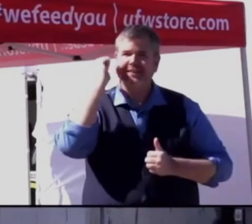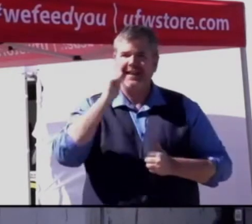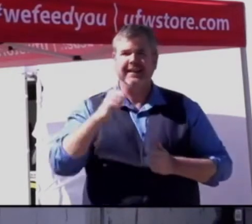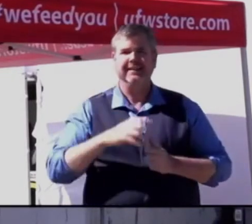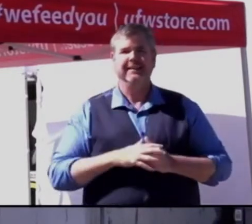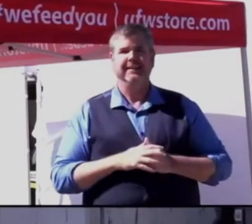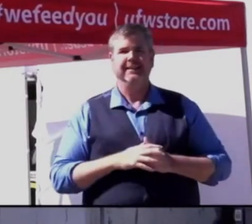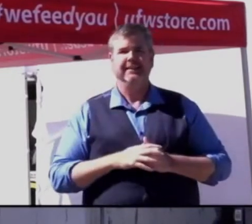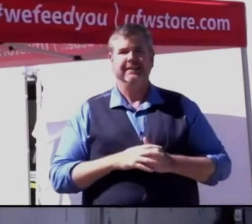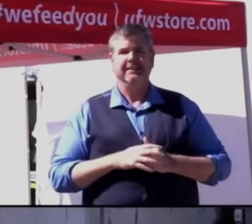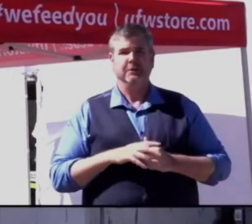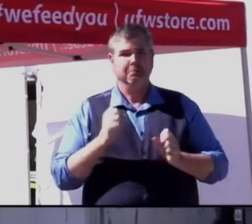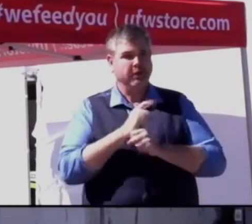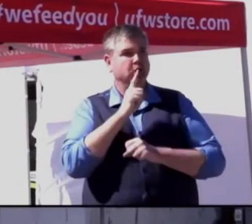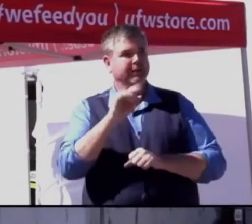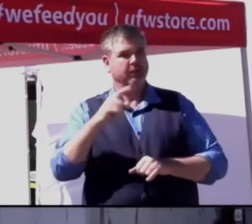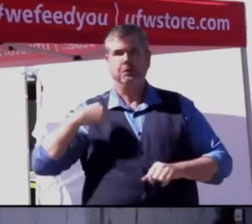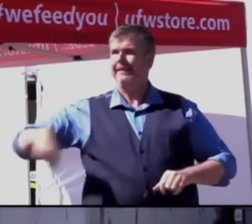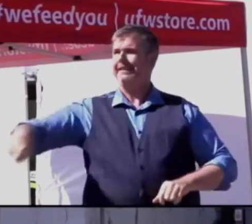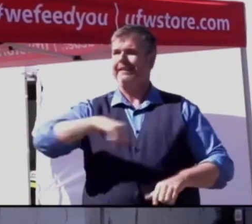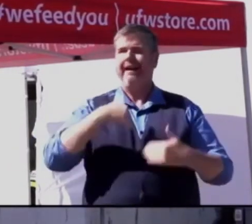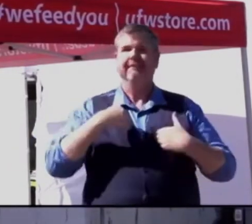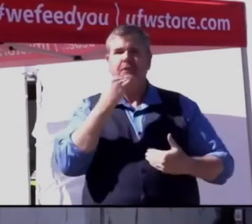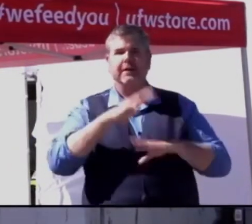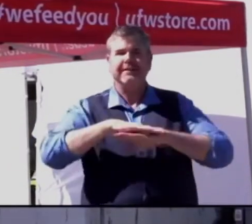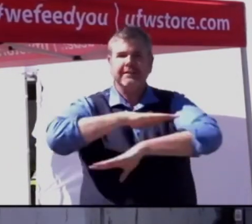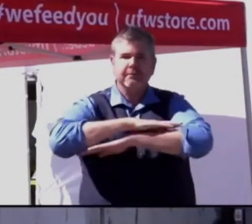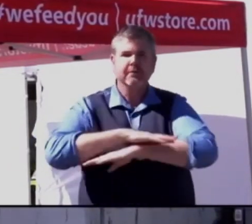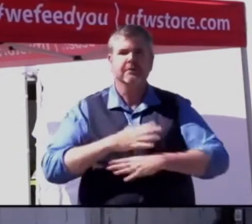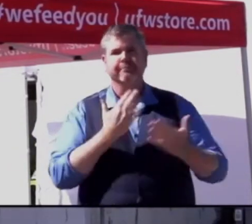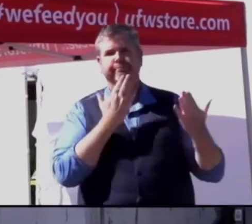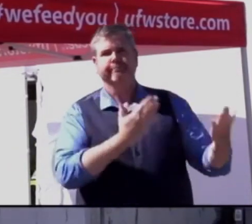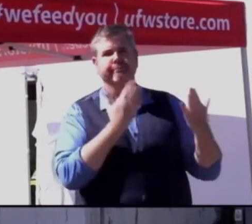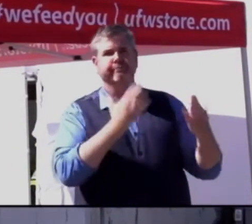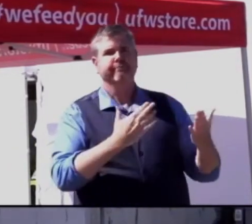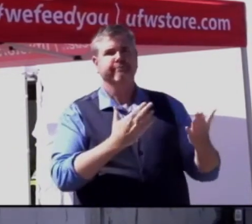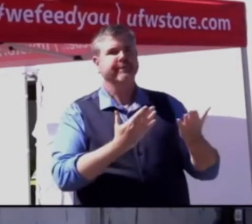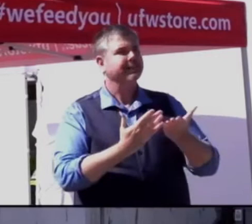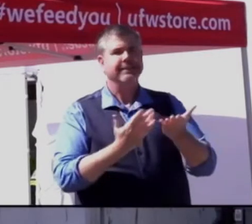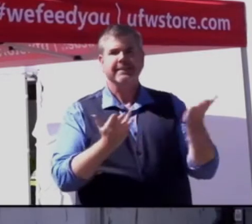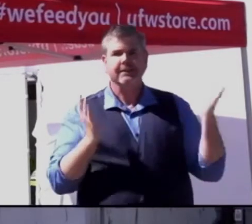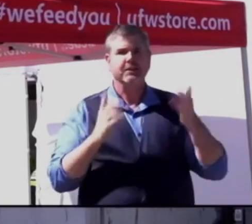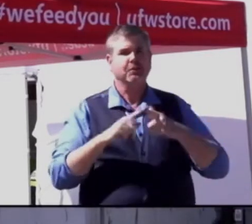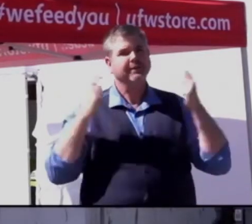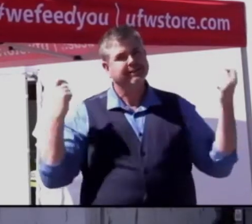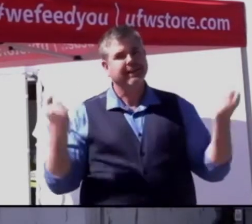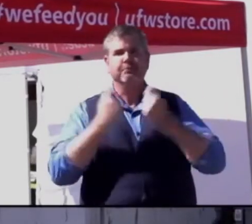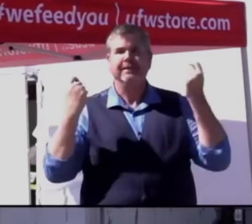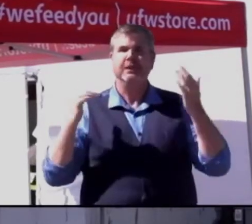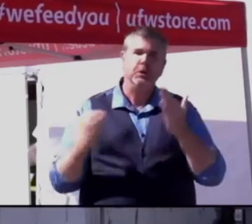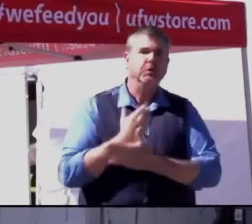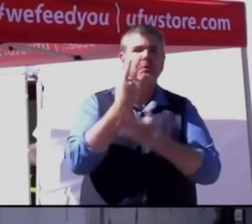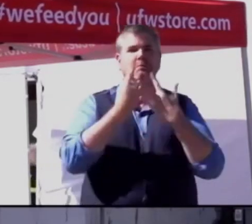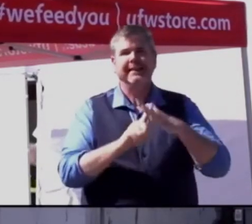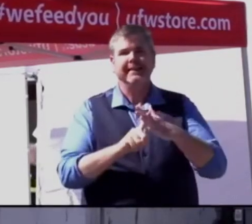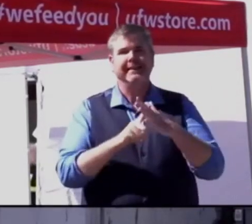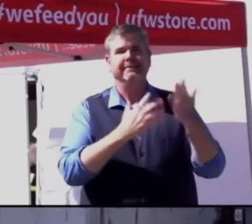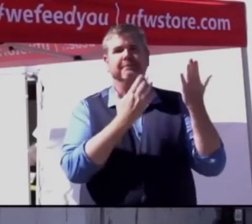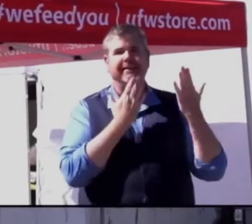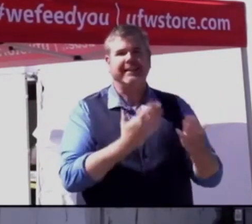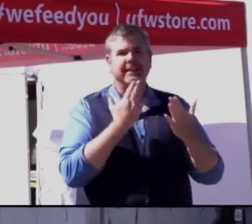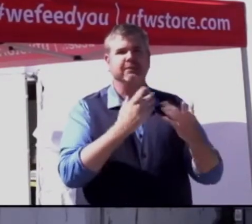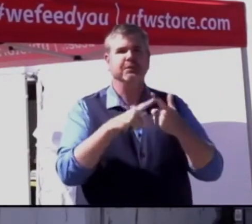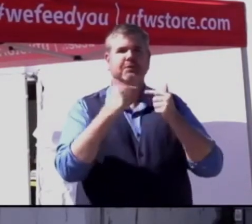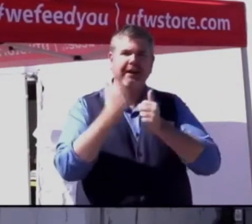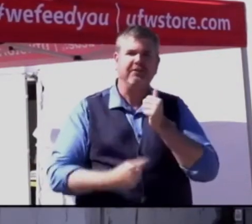disruption. So we are glad you are here to celebrate a new beginning, and thank you to